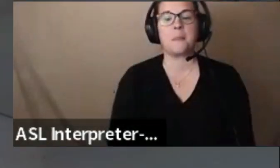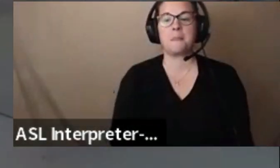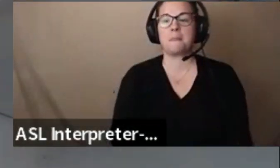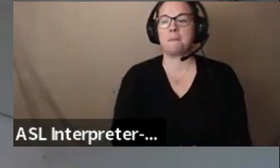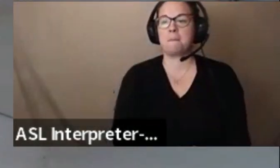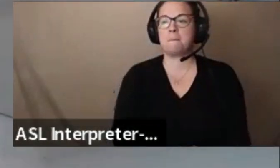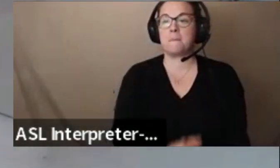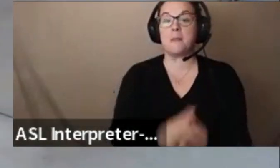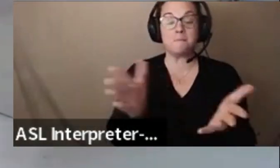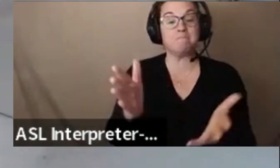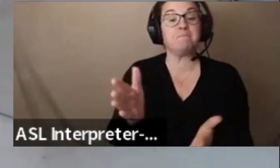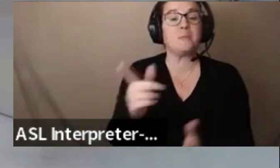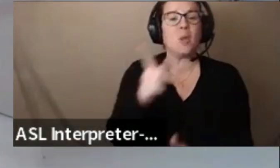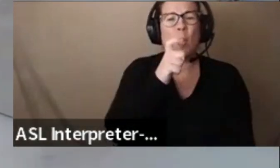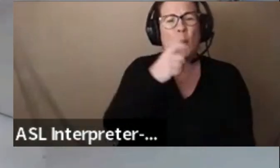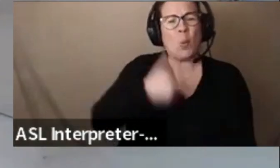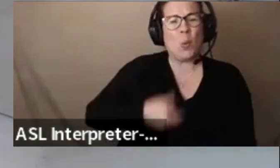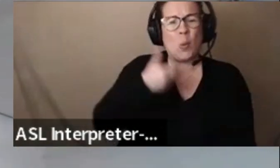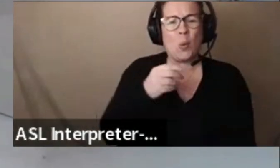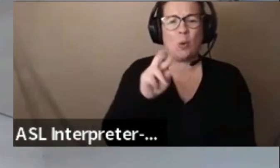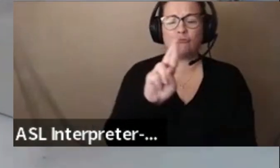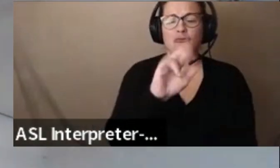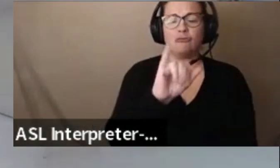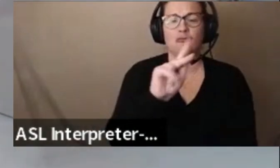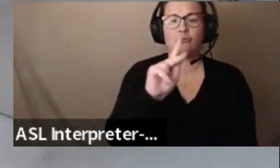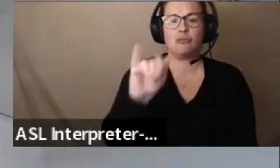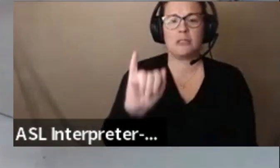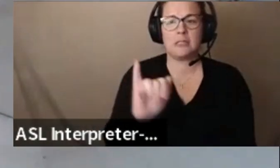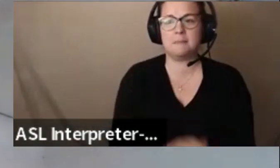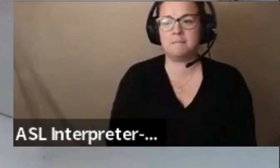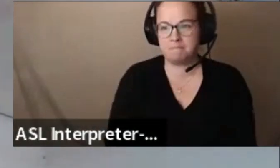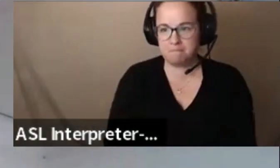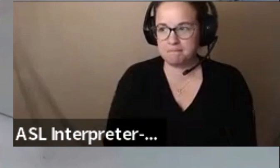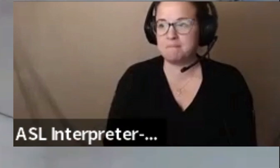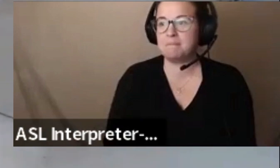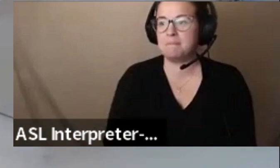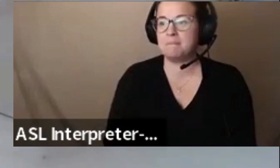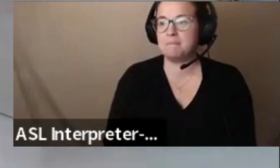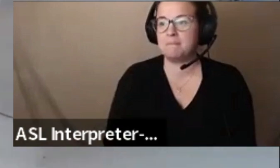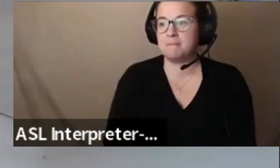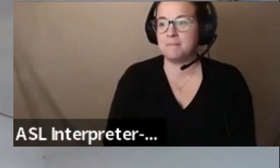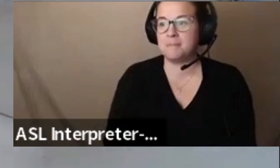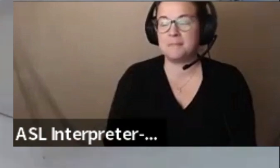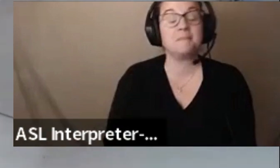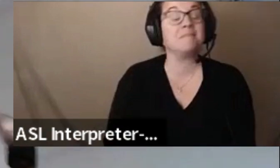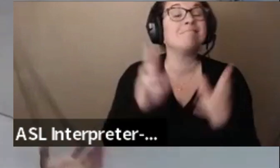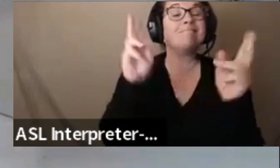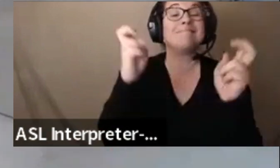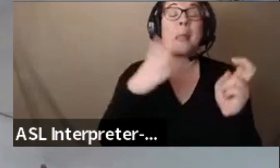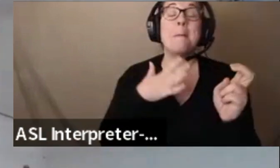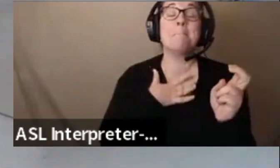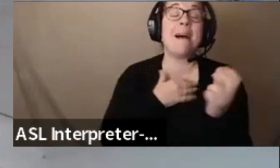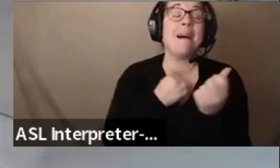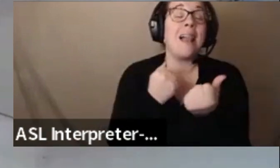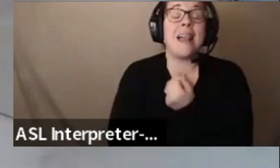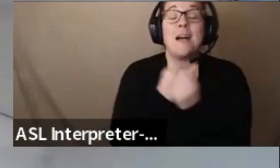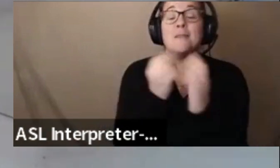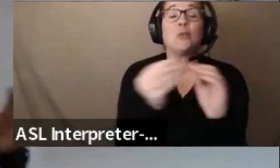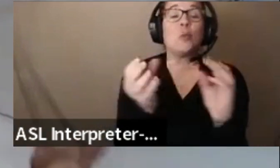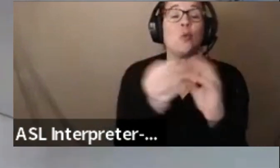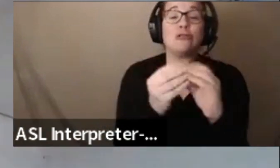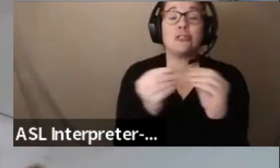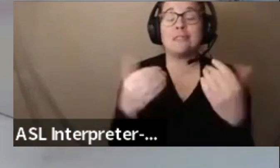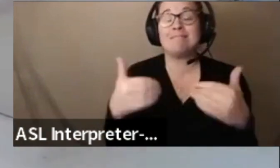So I'm Rikki, and you know, this is my love story. I love the work I do. I love the